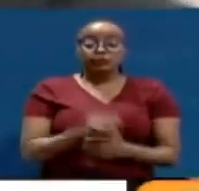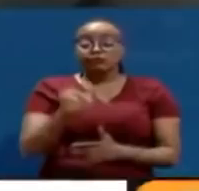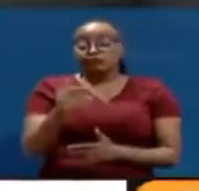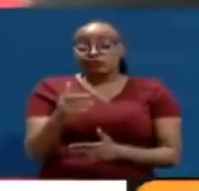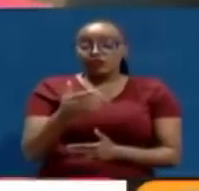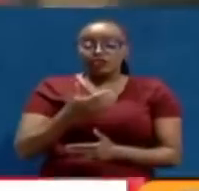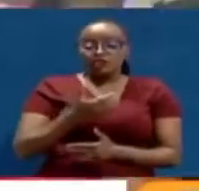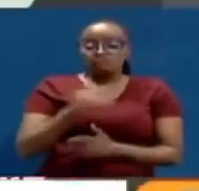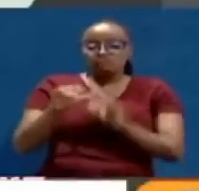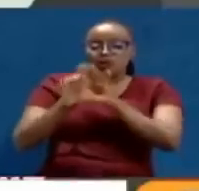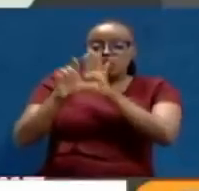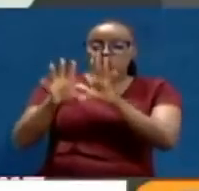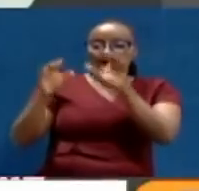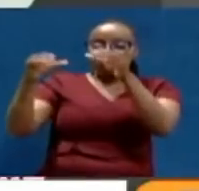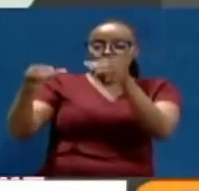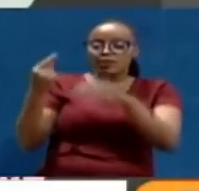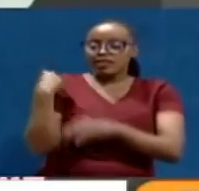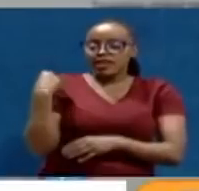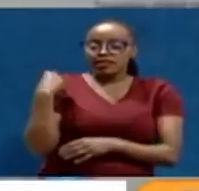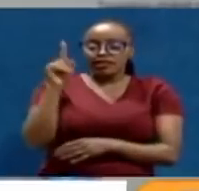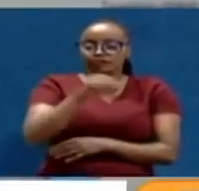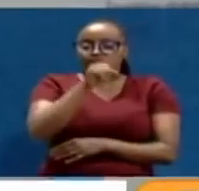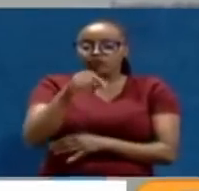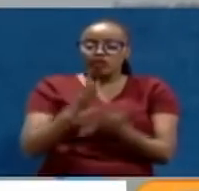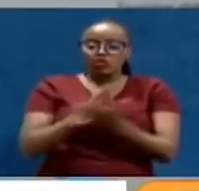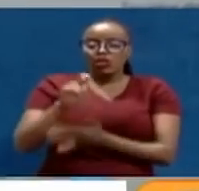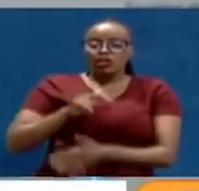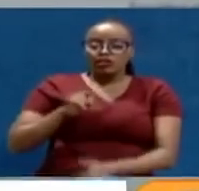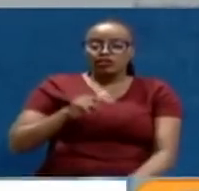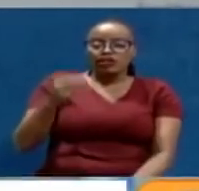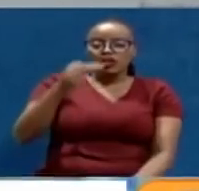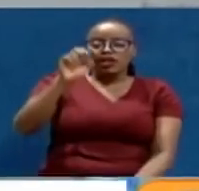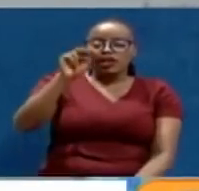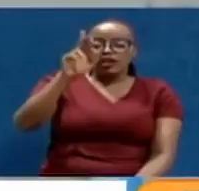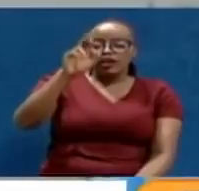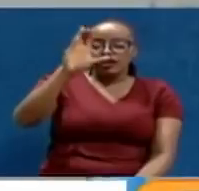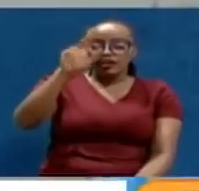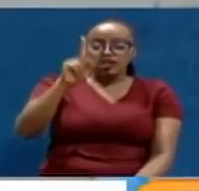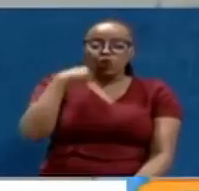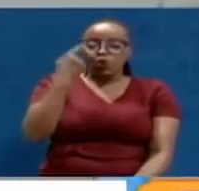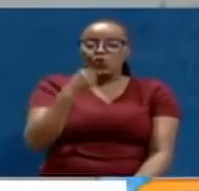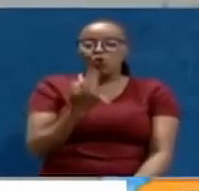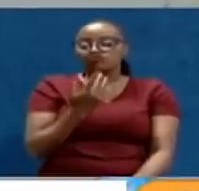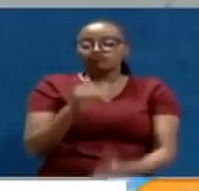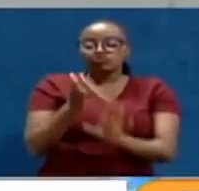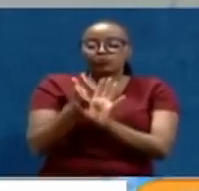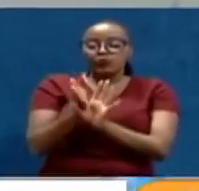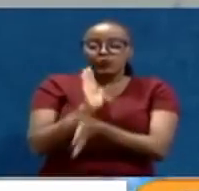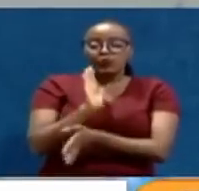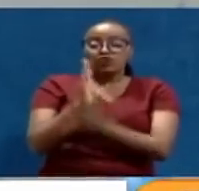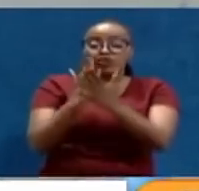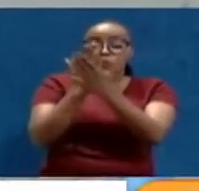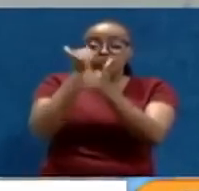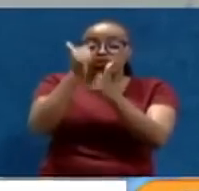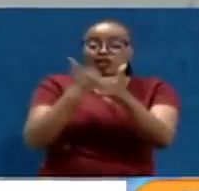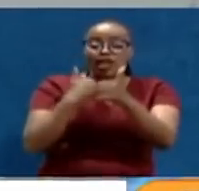His counsel in extension now fault yesterday's ruling by Lady Justice Hedwig Ongudi, who ruled in favor of withdrawal of a